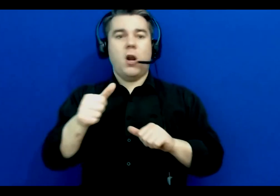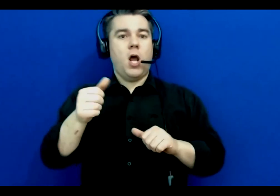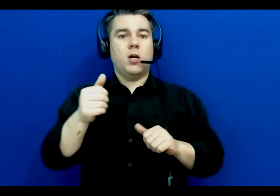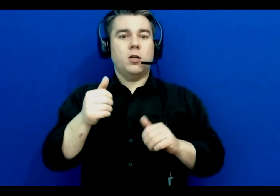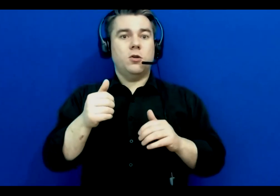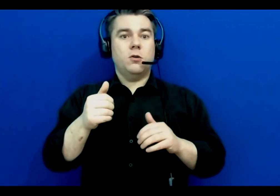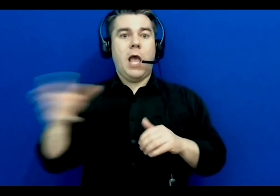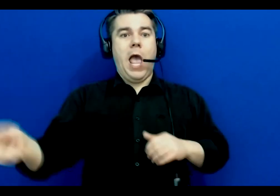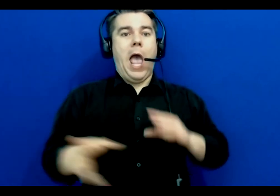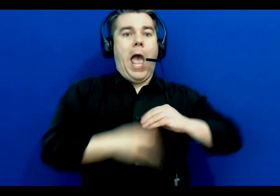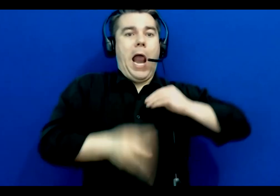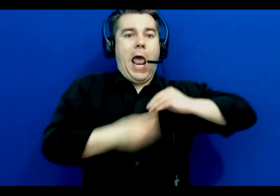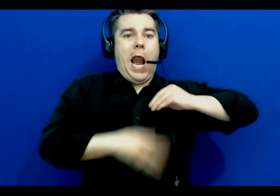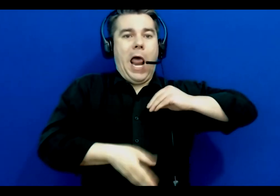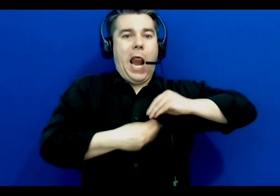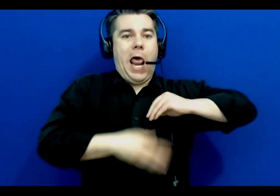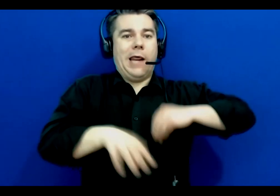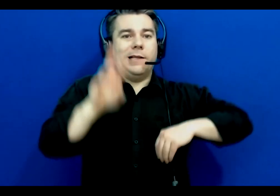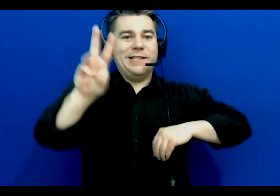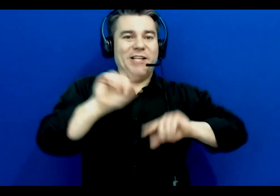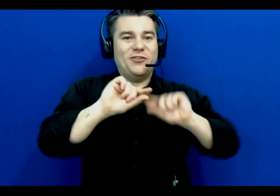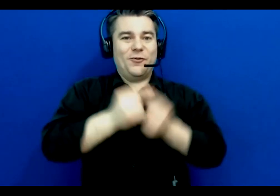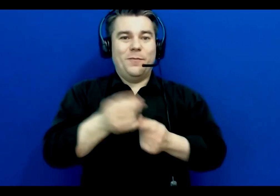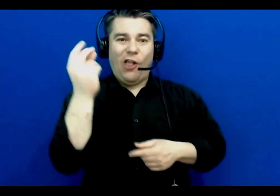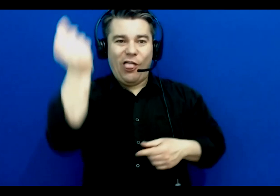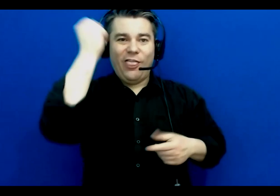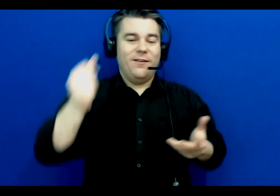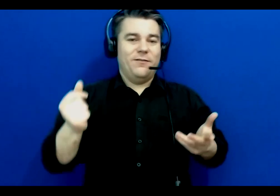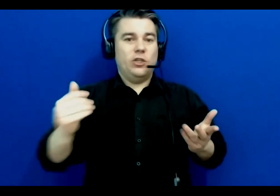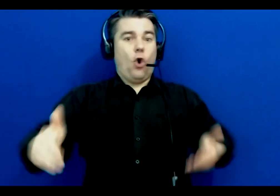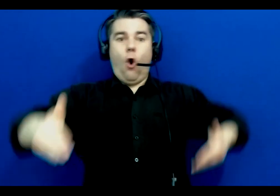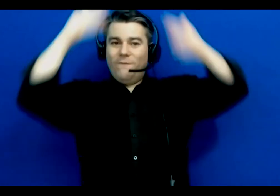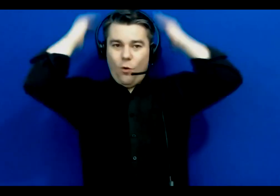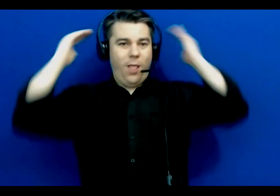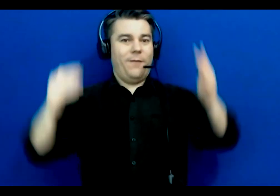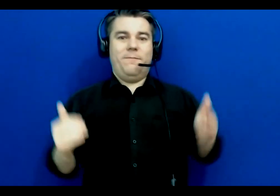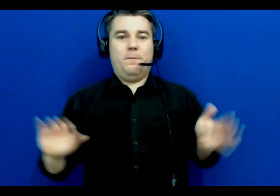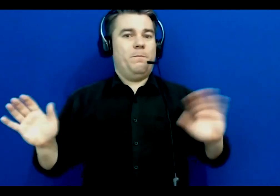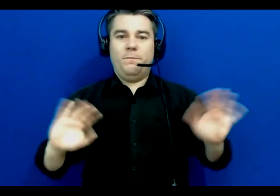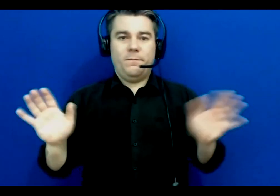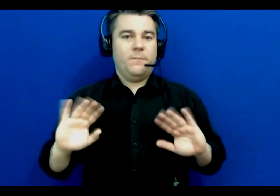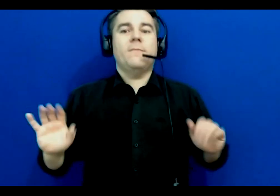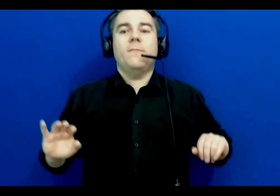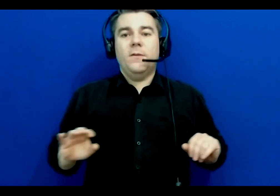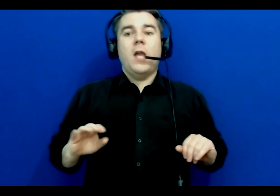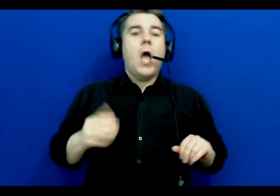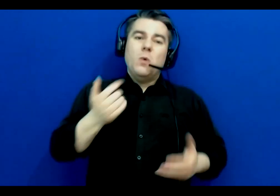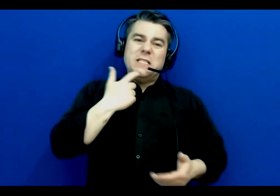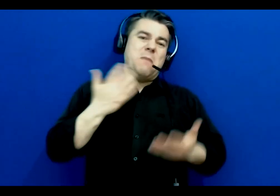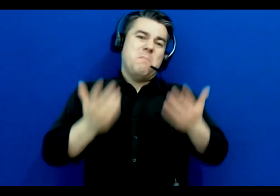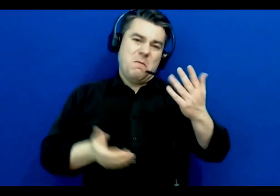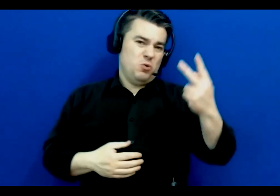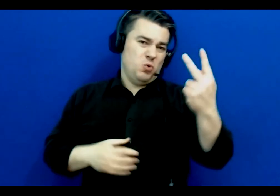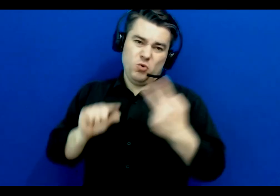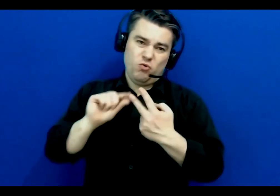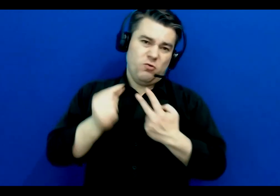6 groups like right when they sign out. That's just overwhelming. So I would say two groups,